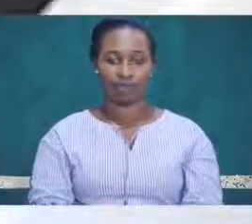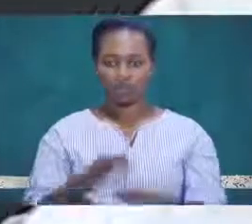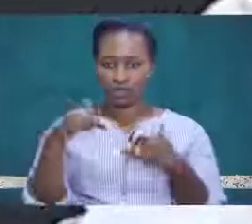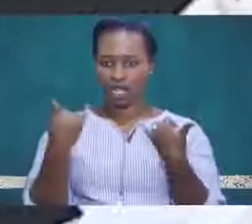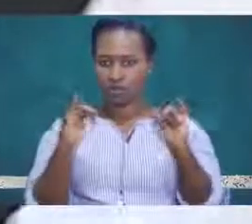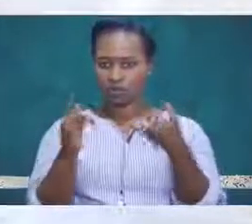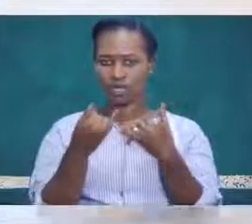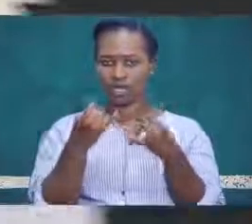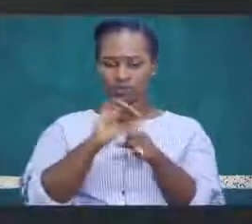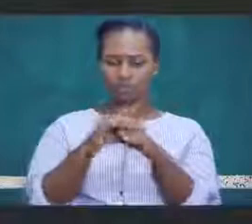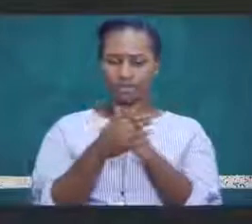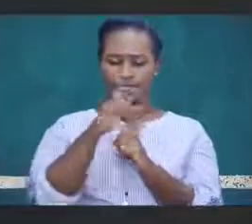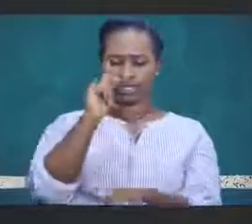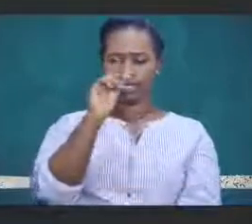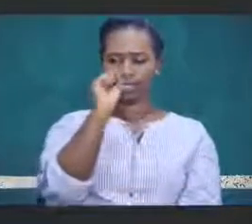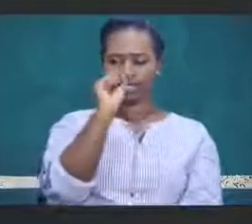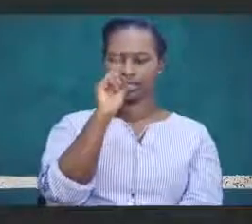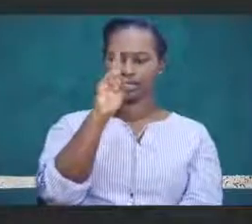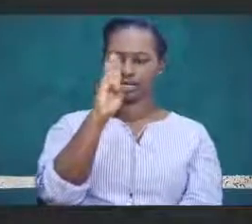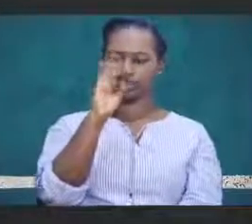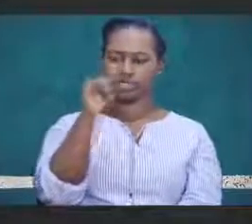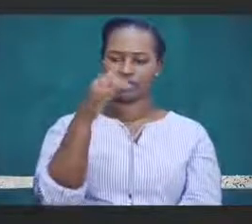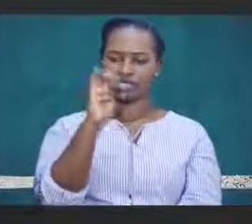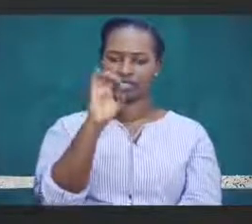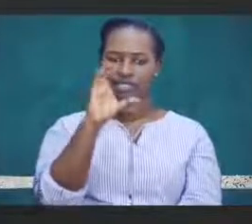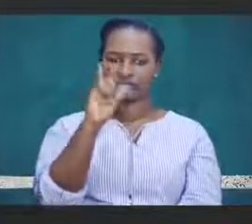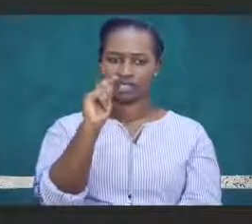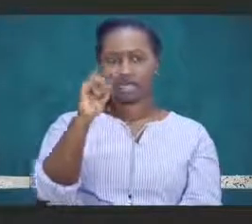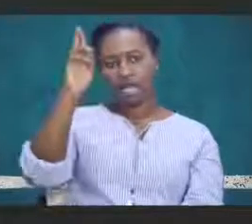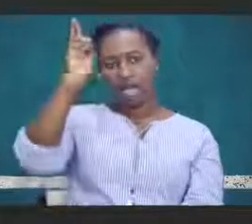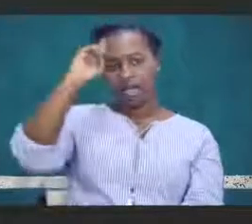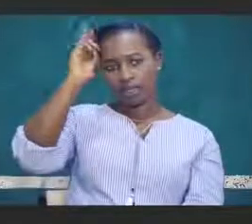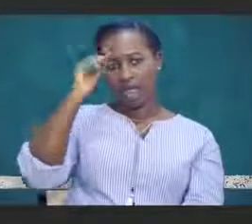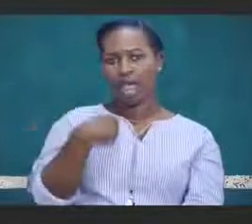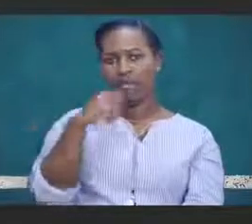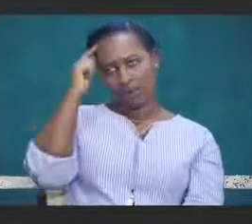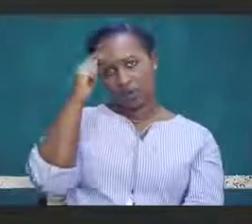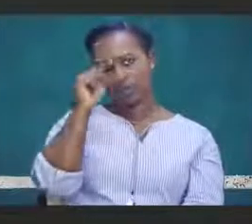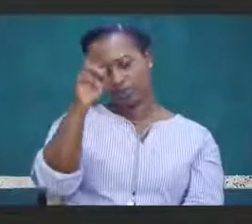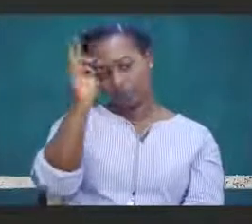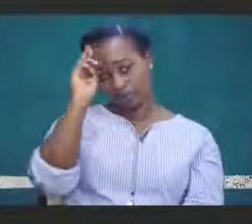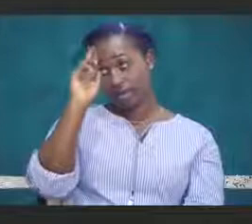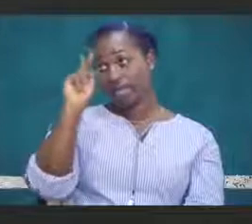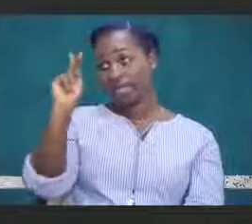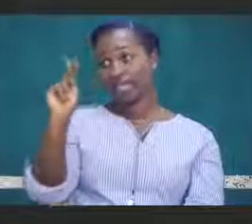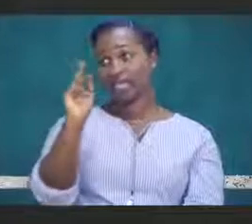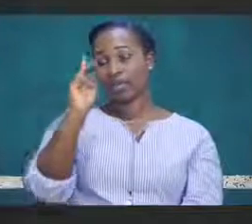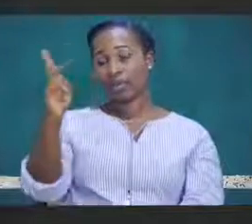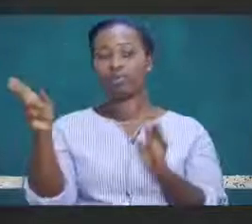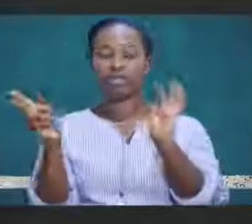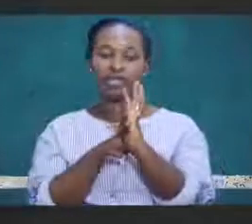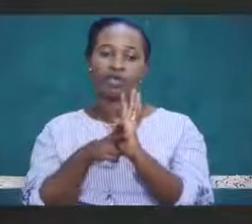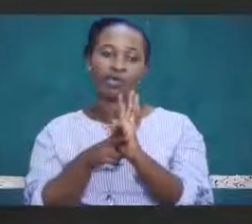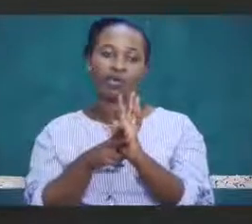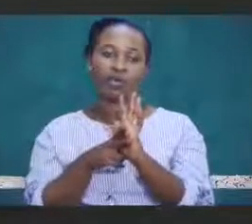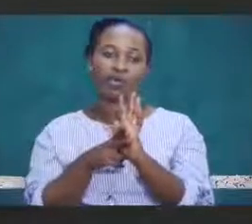subject, okay? If we make K the subject, I hope you remember it, K will be equal to, I divide this side